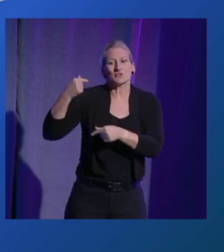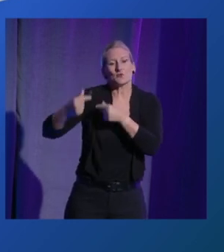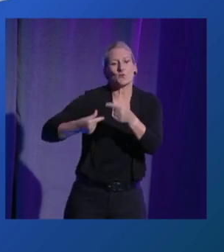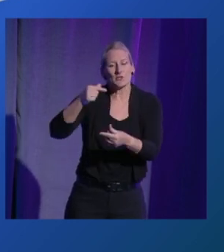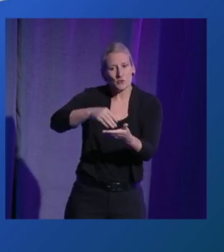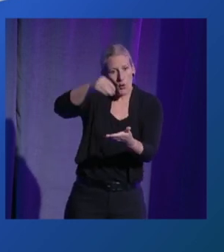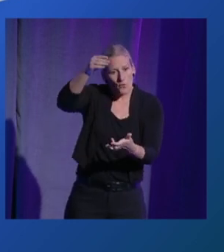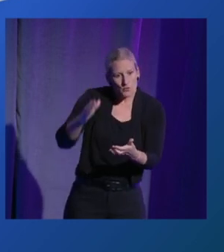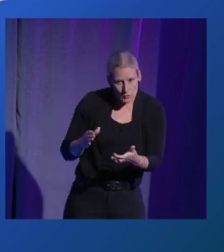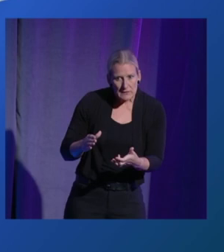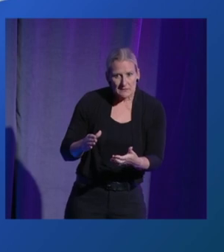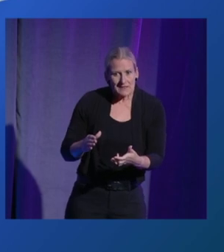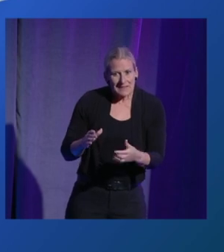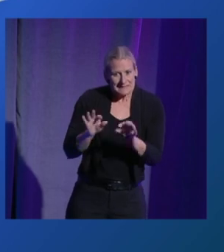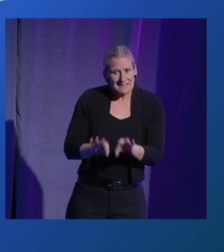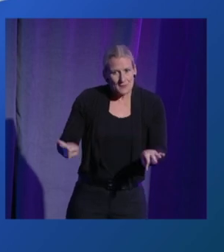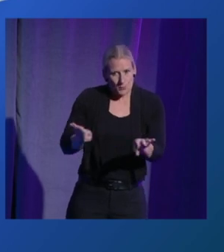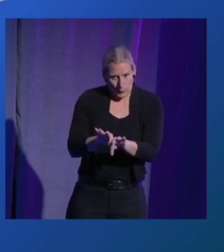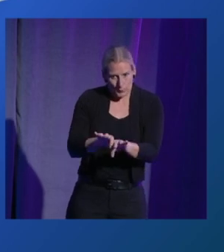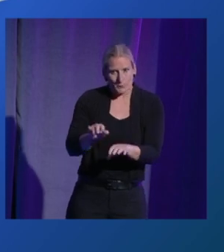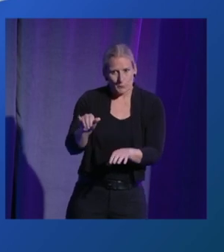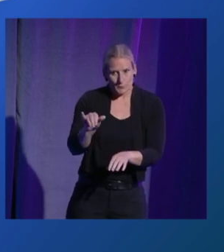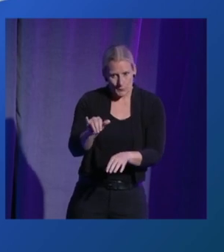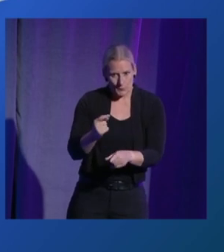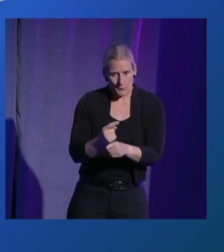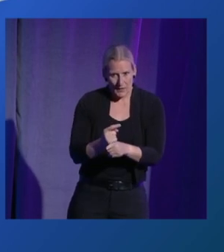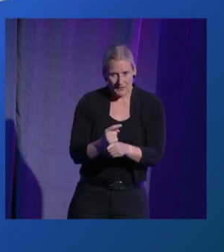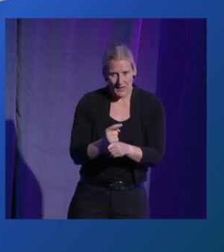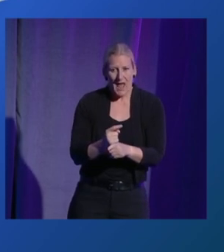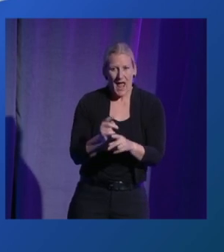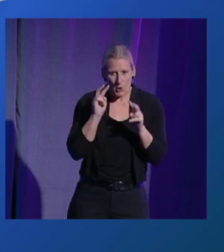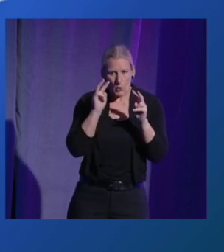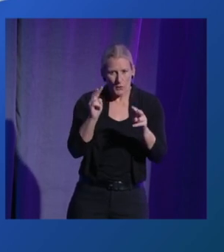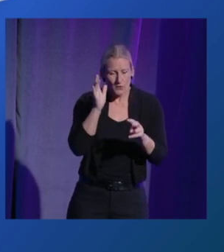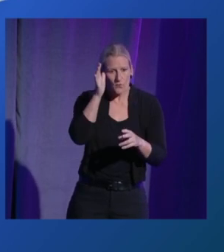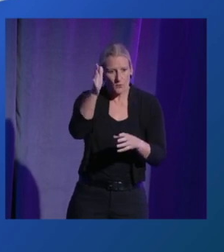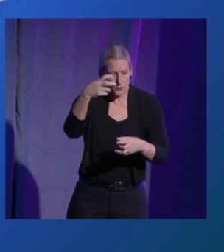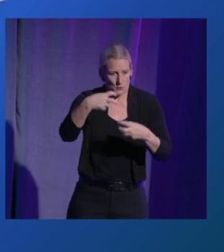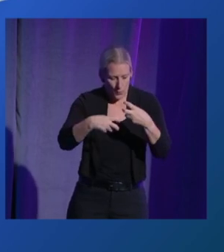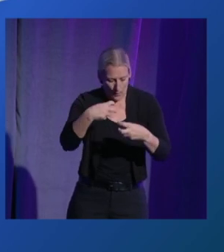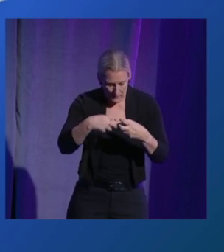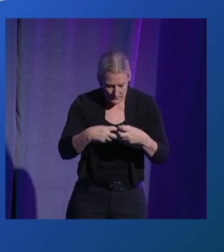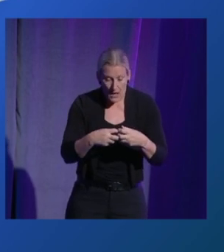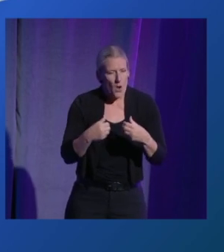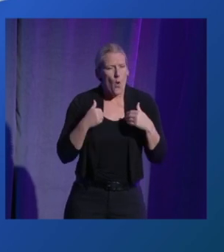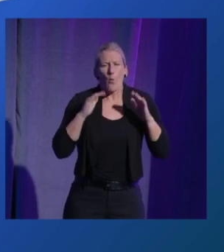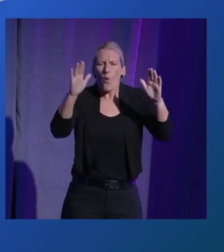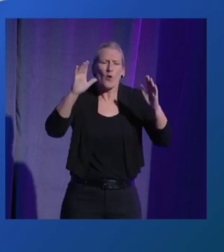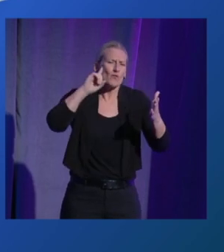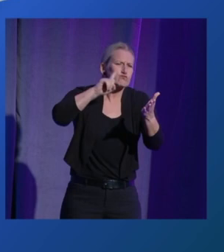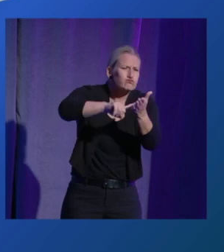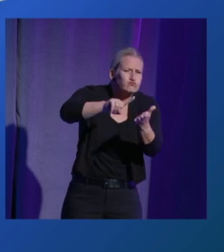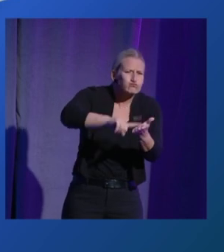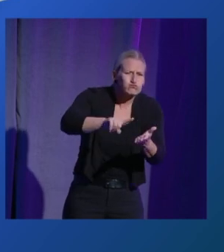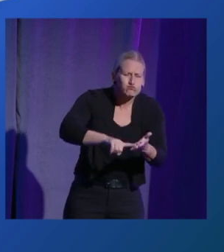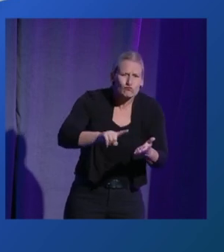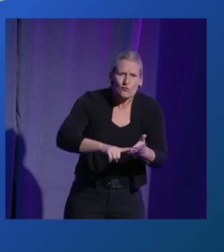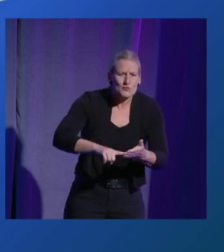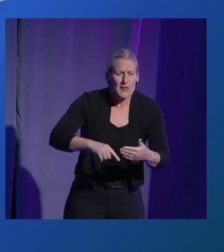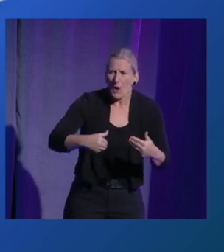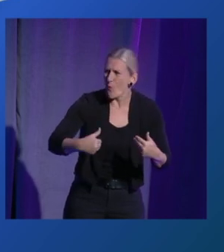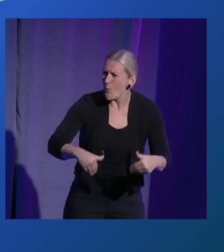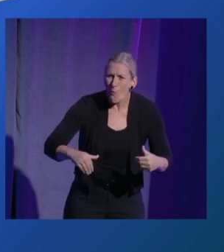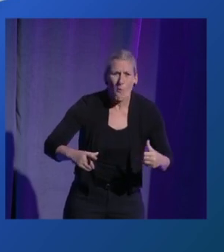tomorrow's problems right and we do great uh groundbreaking research and often uh we